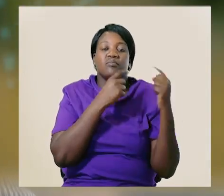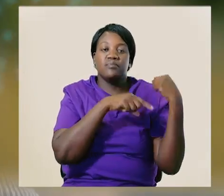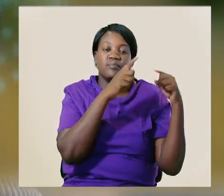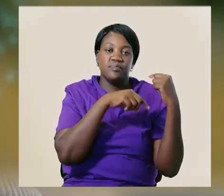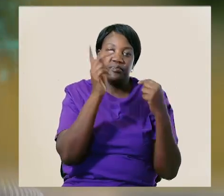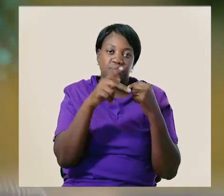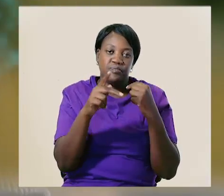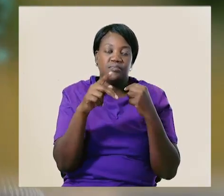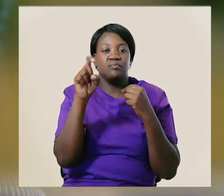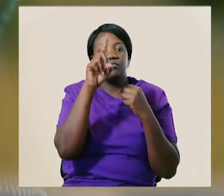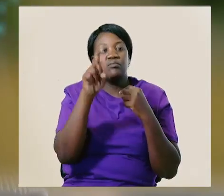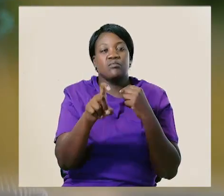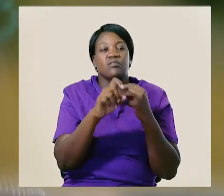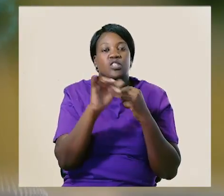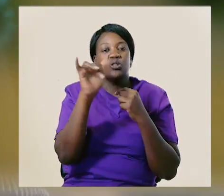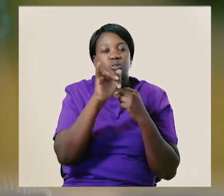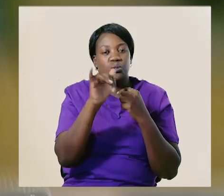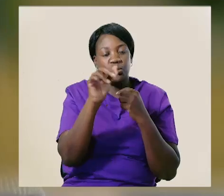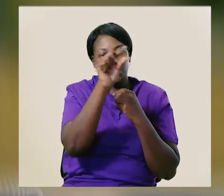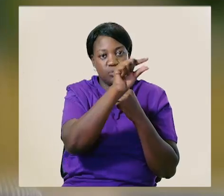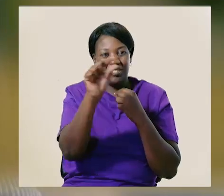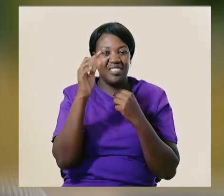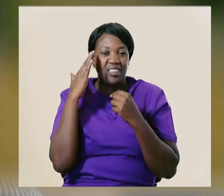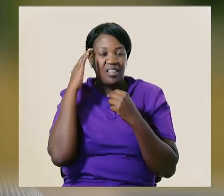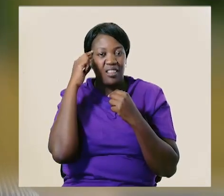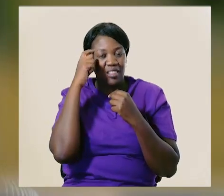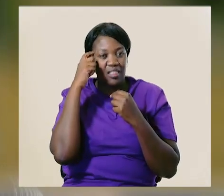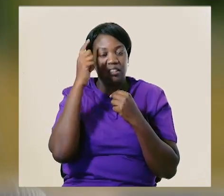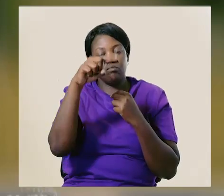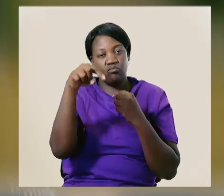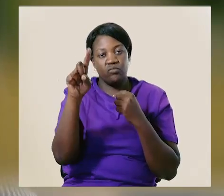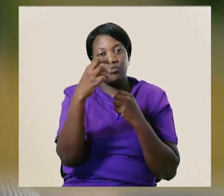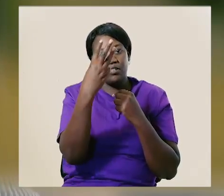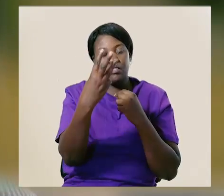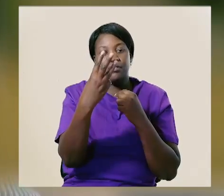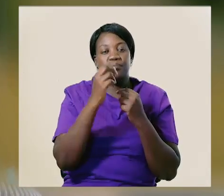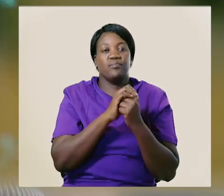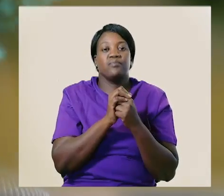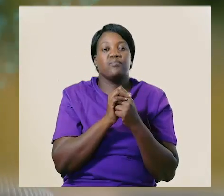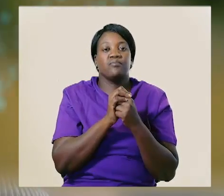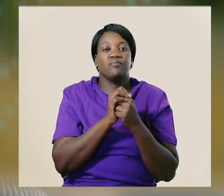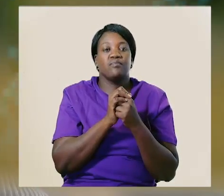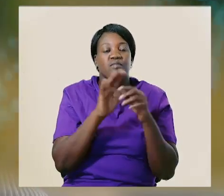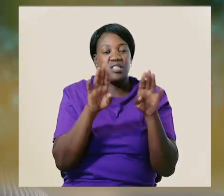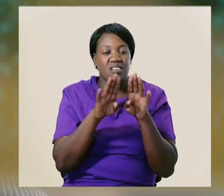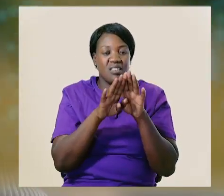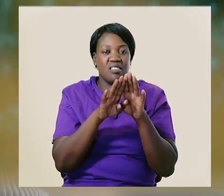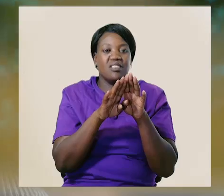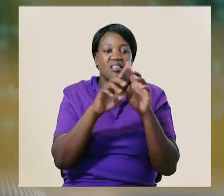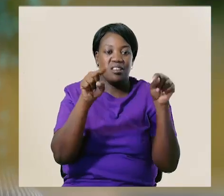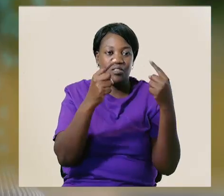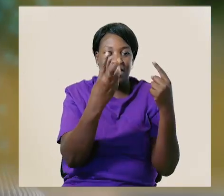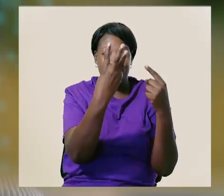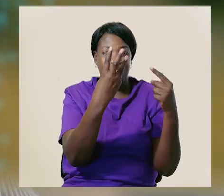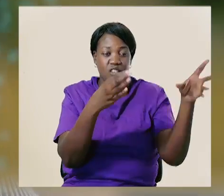again. Tell us which statement you think is correct amongst these three options. The process of bringing together